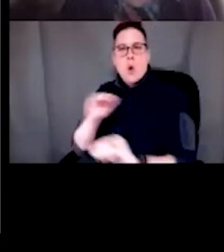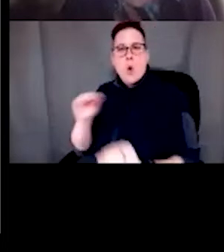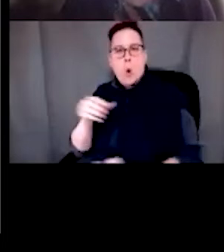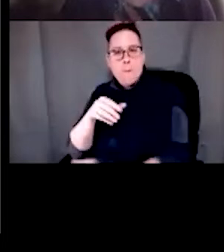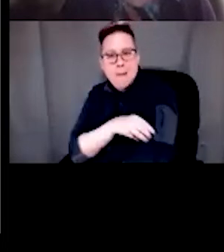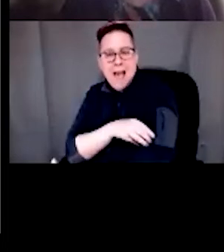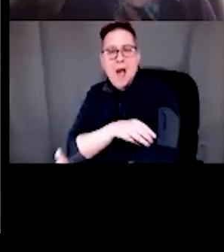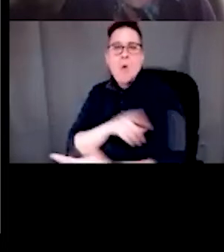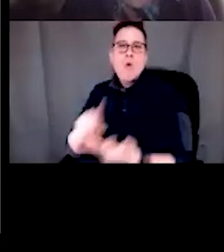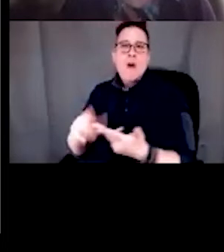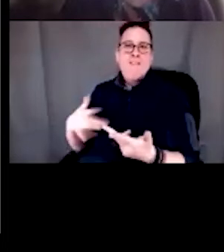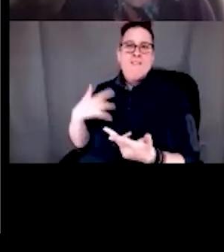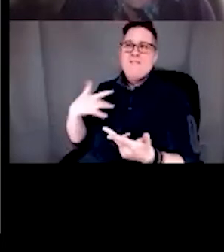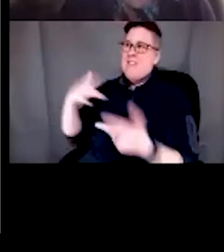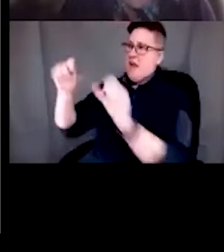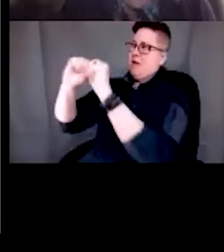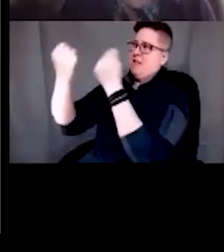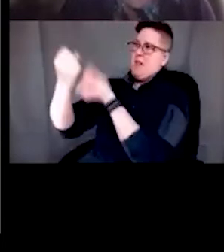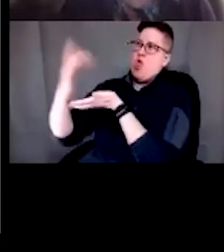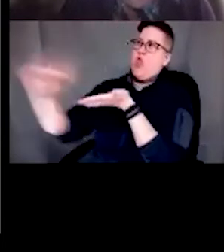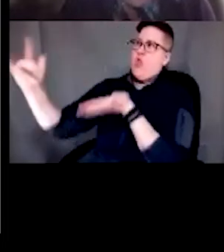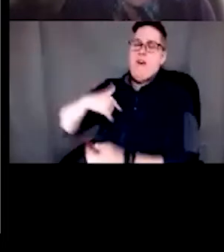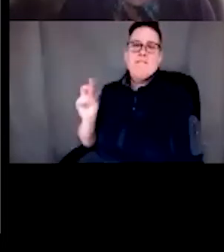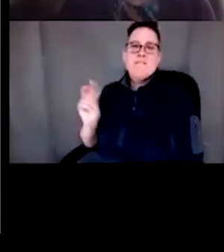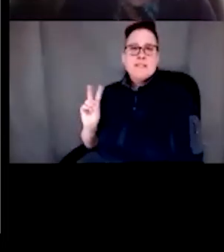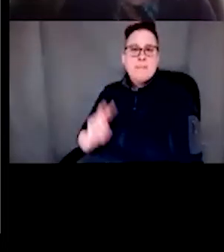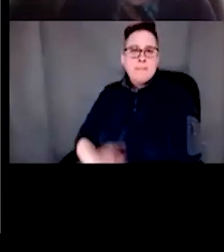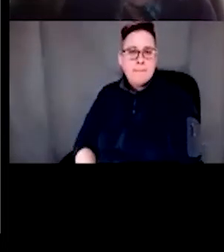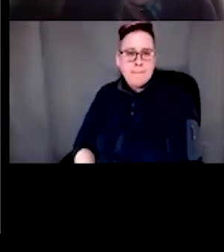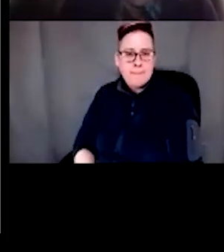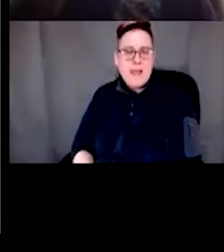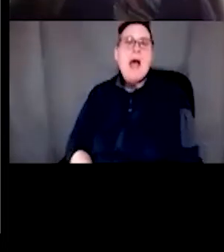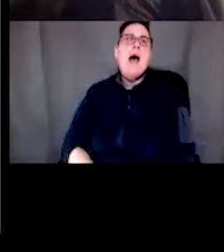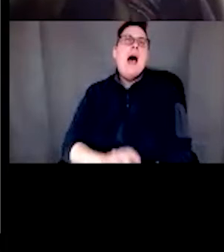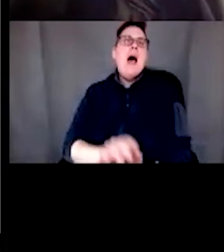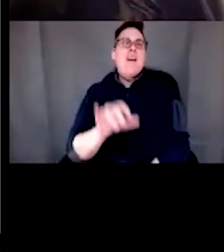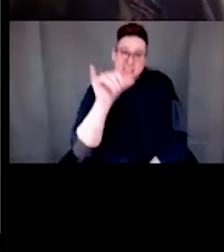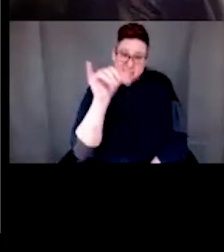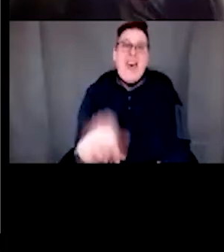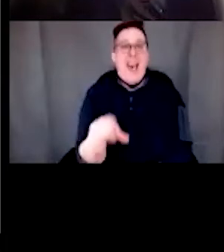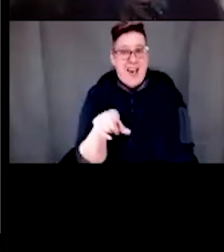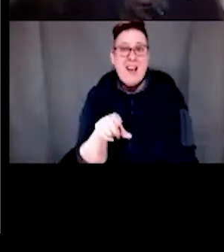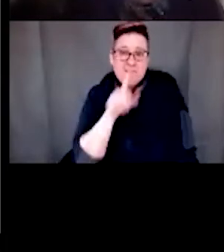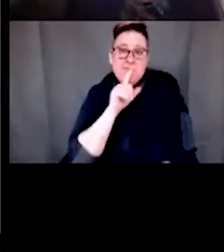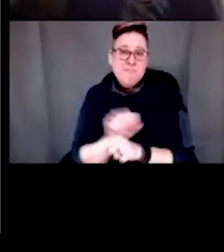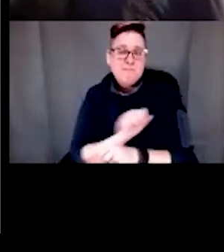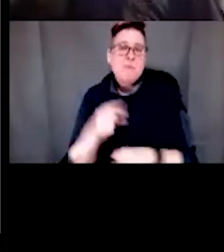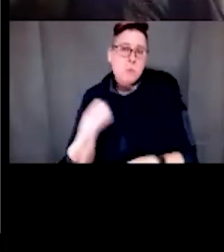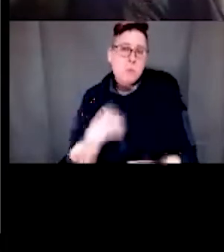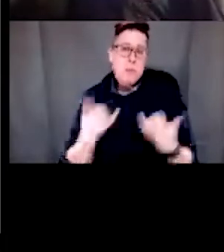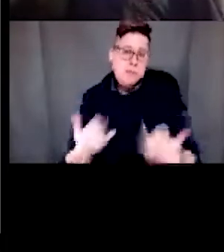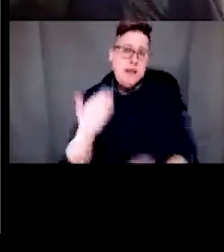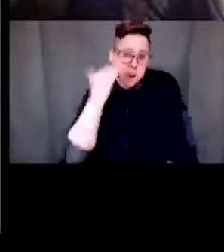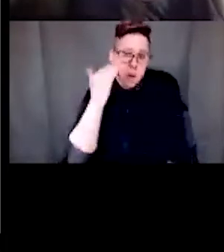and victimization by social cruelty. And that is, in fact, what we now know as